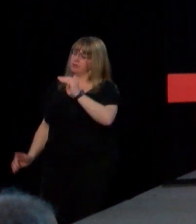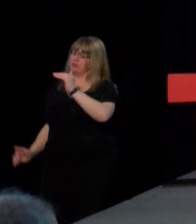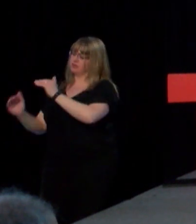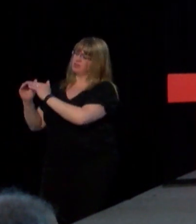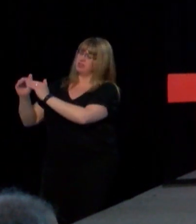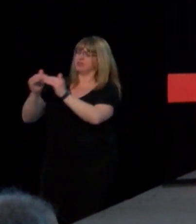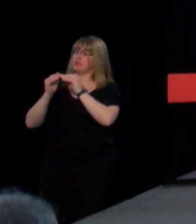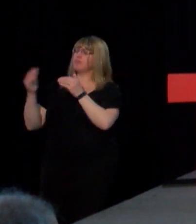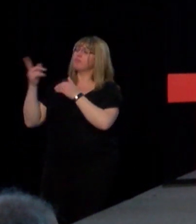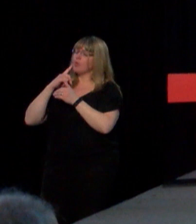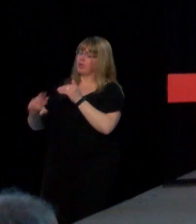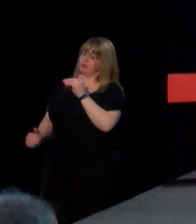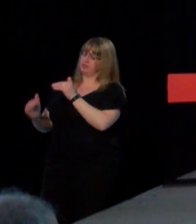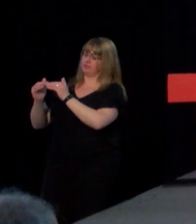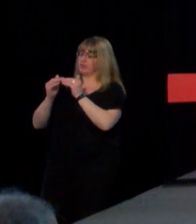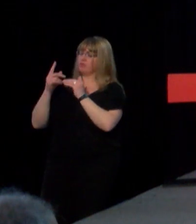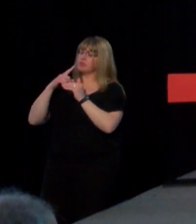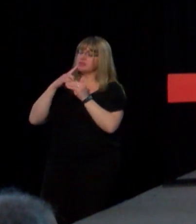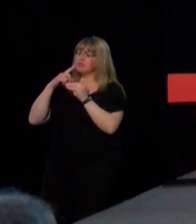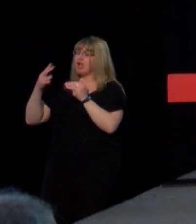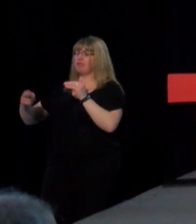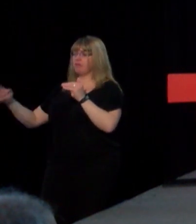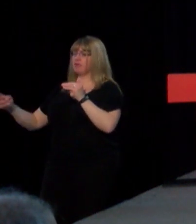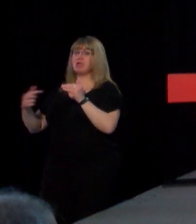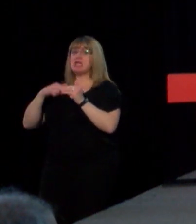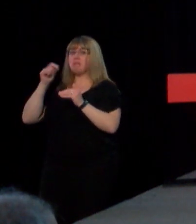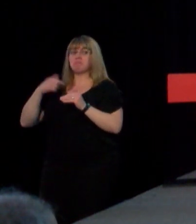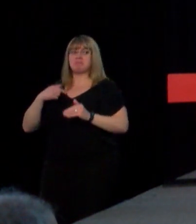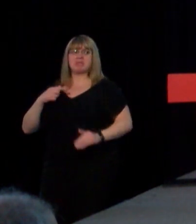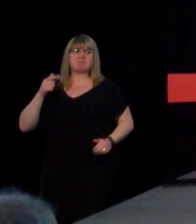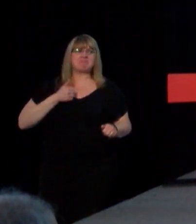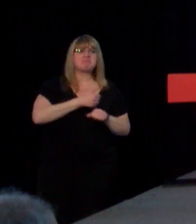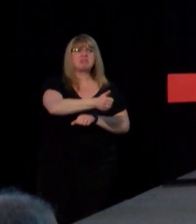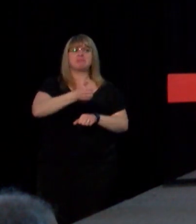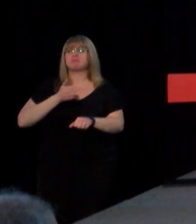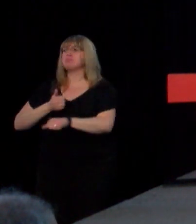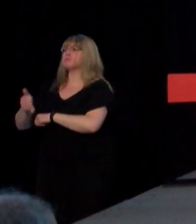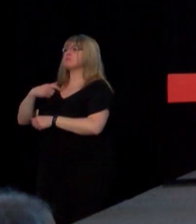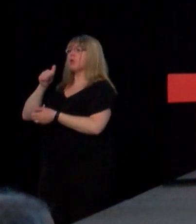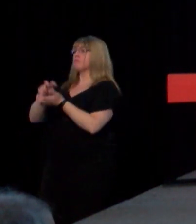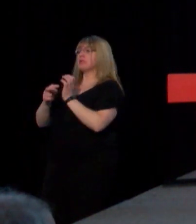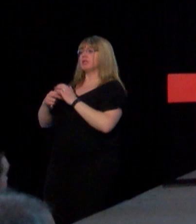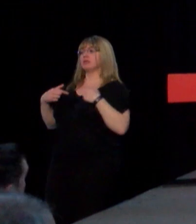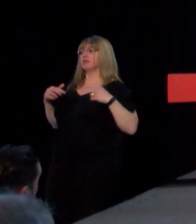hearing. And this is not to call anyone out. It's to bring people in.